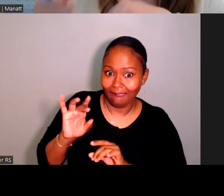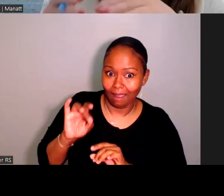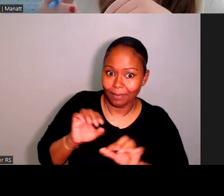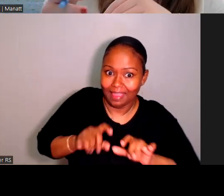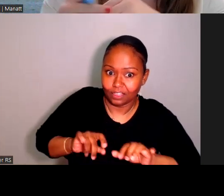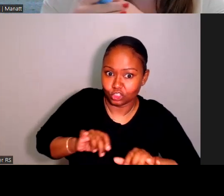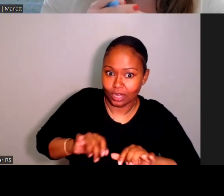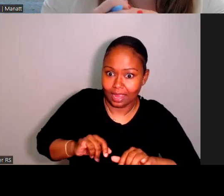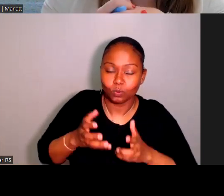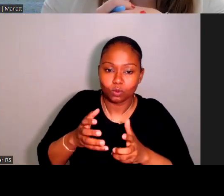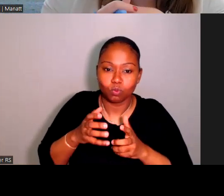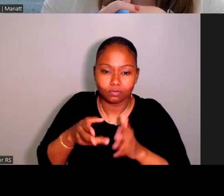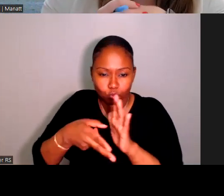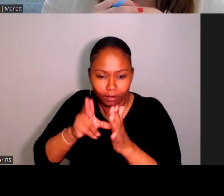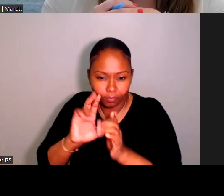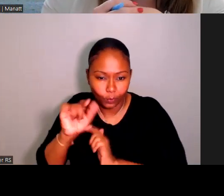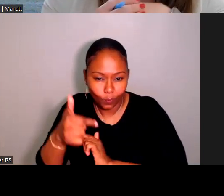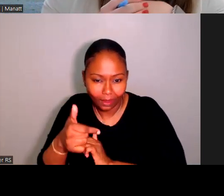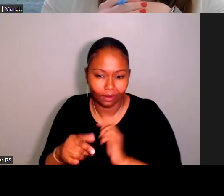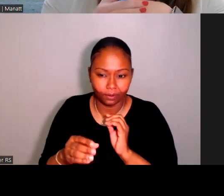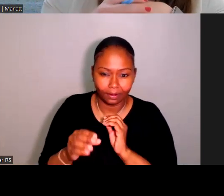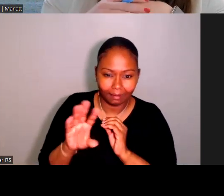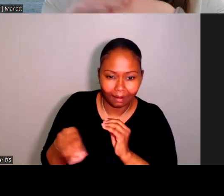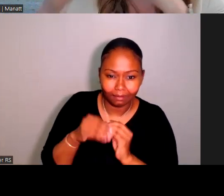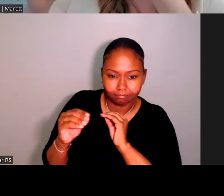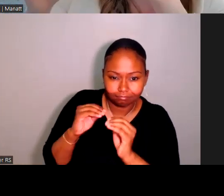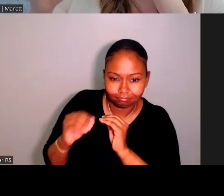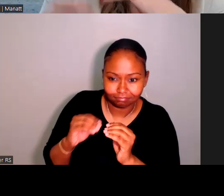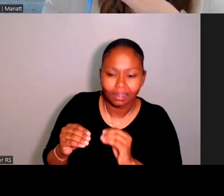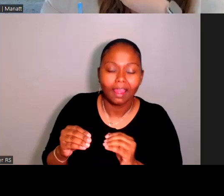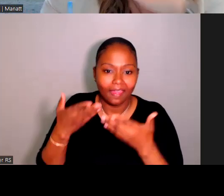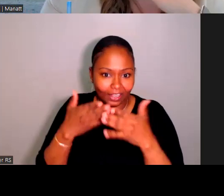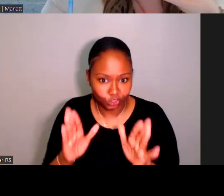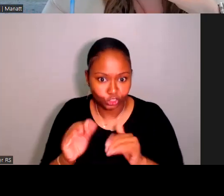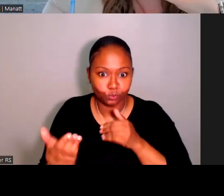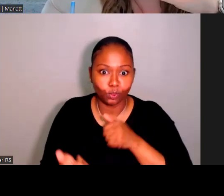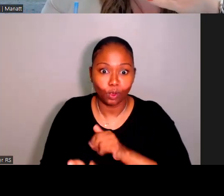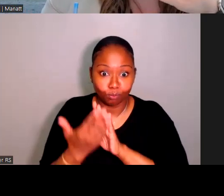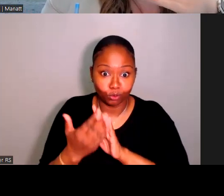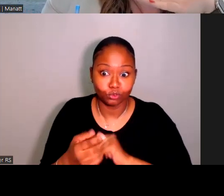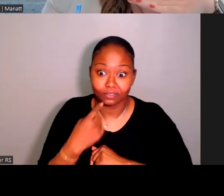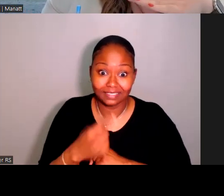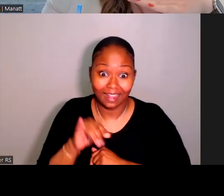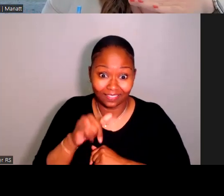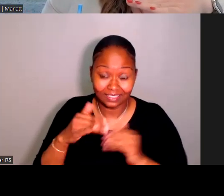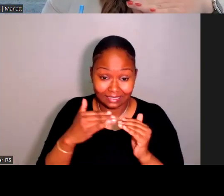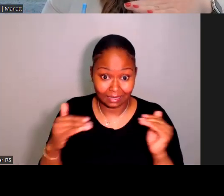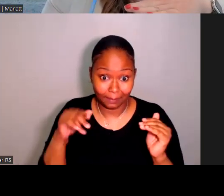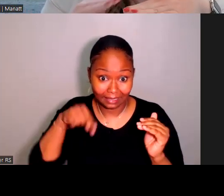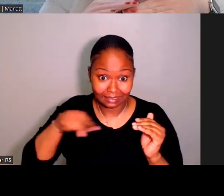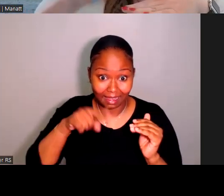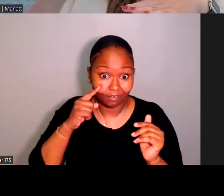look at that and iterate on it and make sure we're really hearing everyone's perspective on that general approach of saying this is the baseline, it has to be for